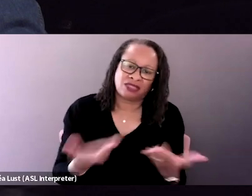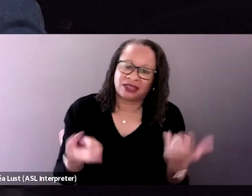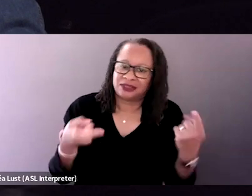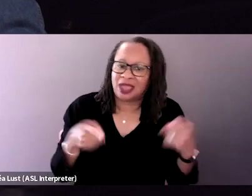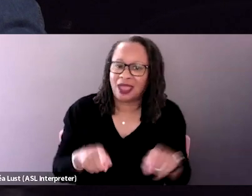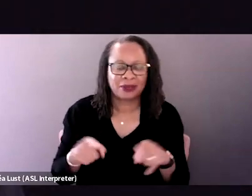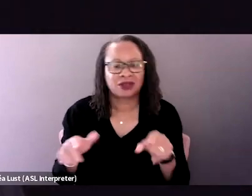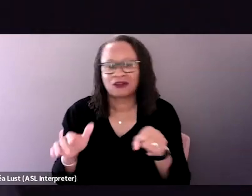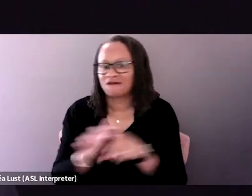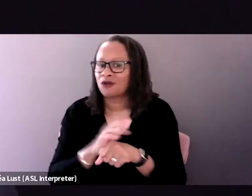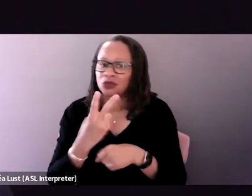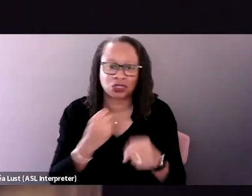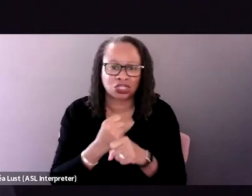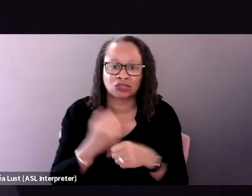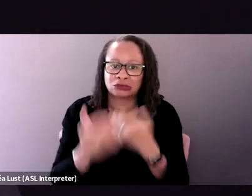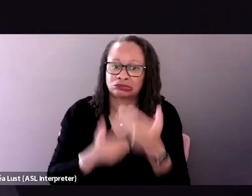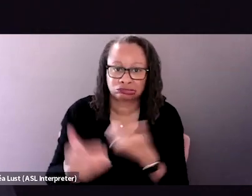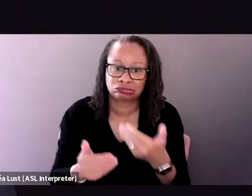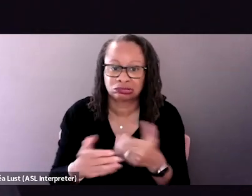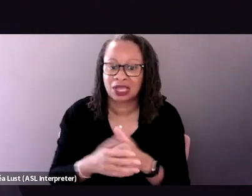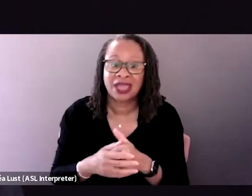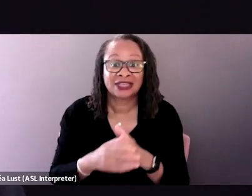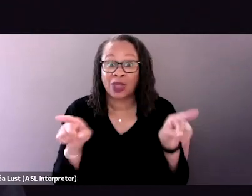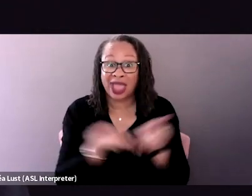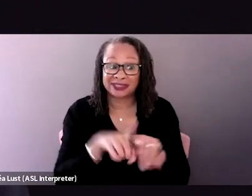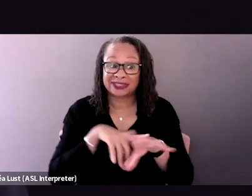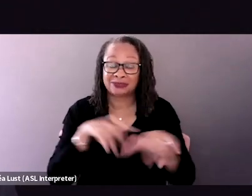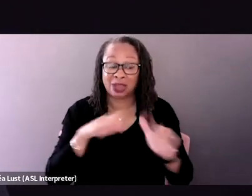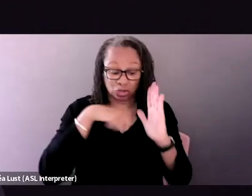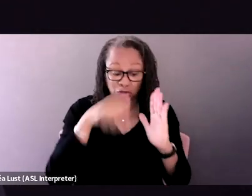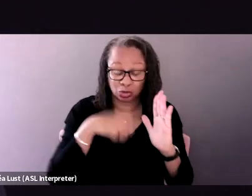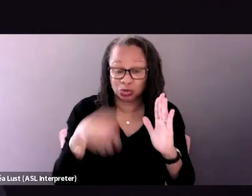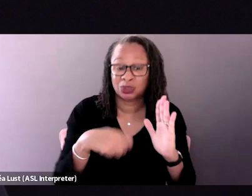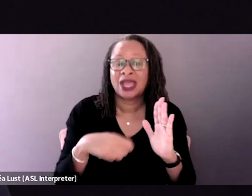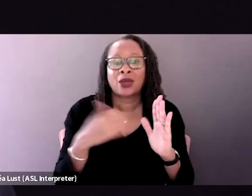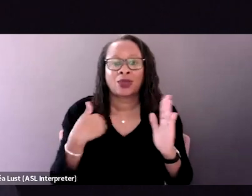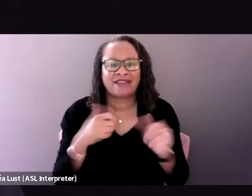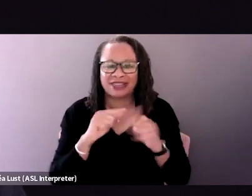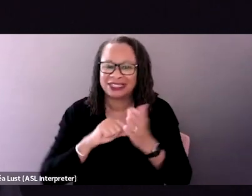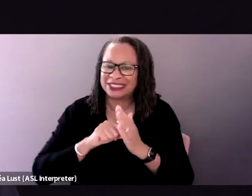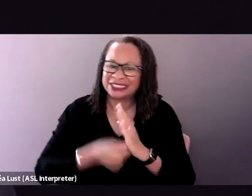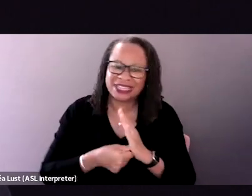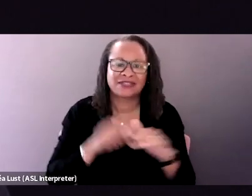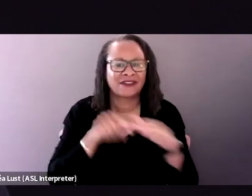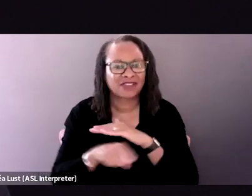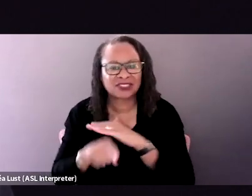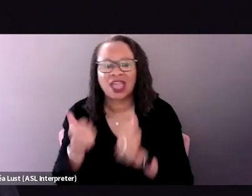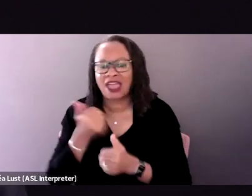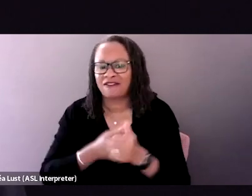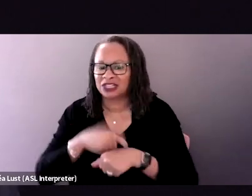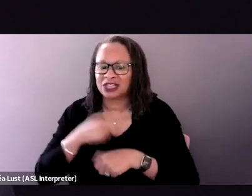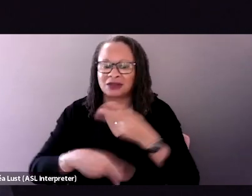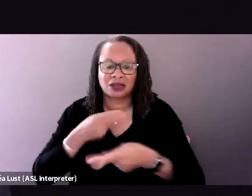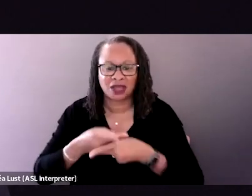full 2 years. So concurrent to shooting everything was an intensive investigation of every type of documentation